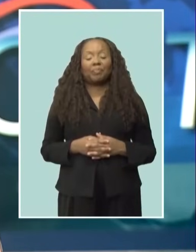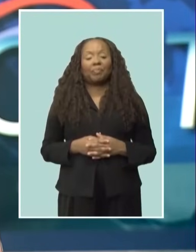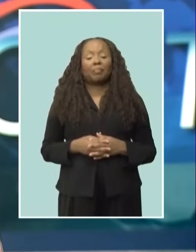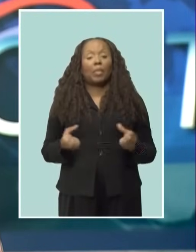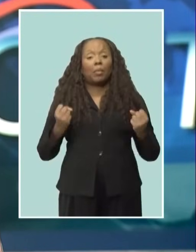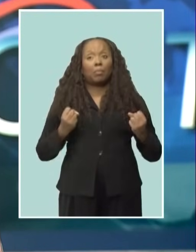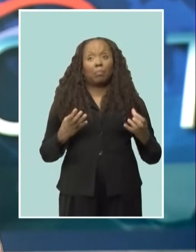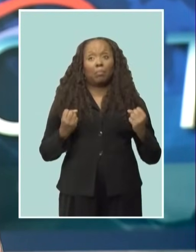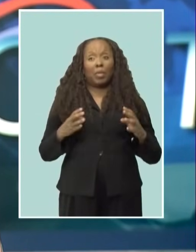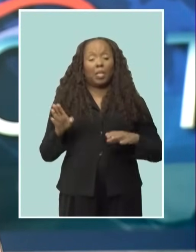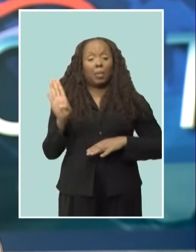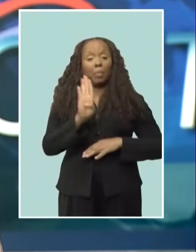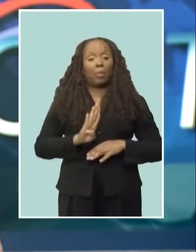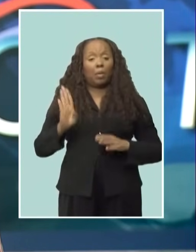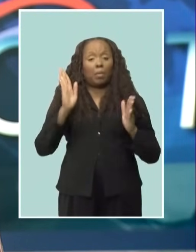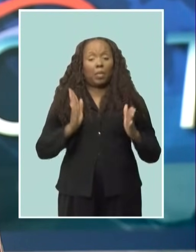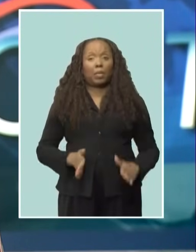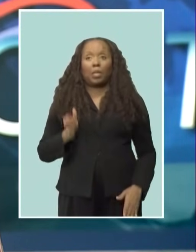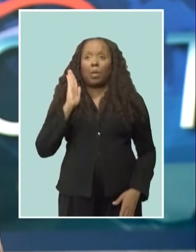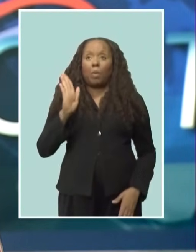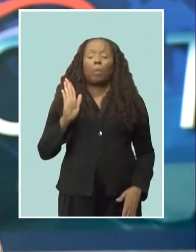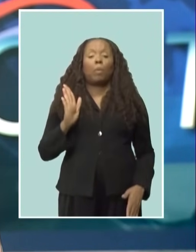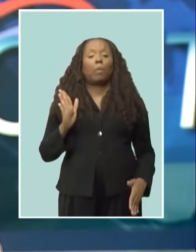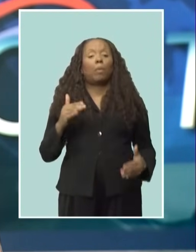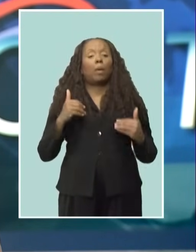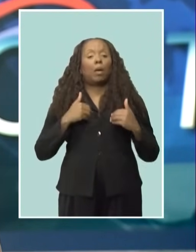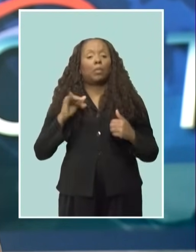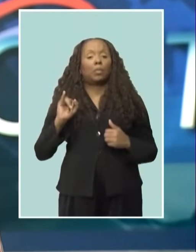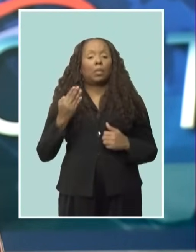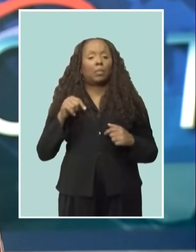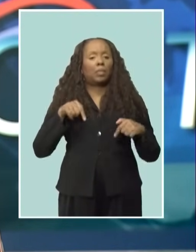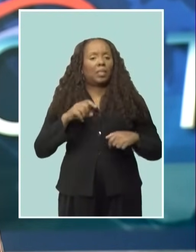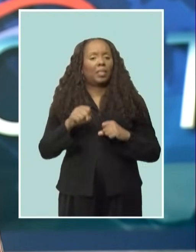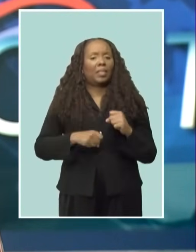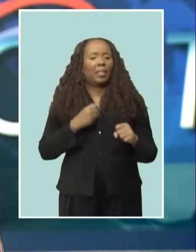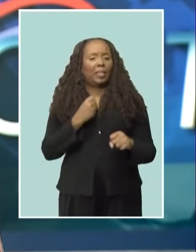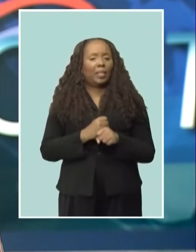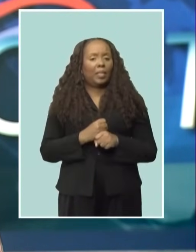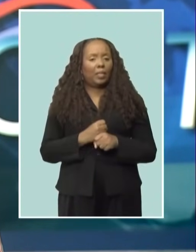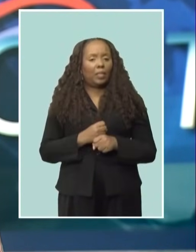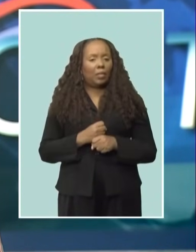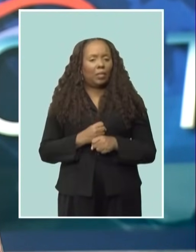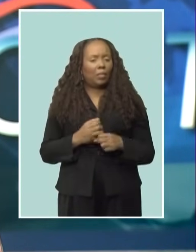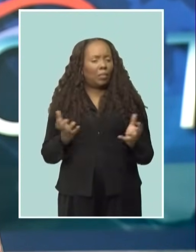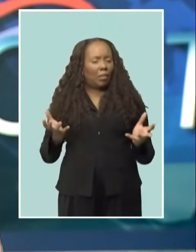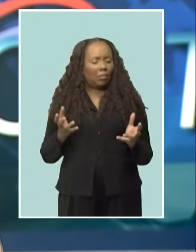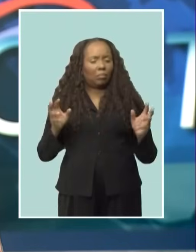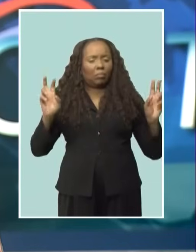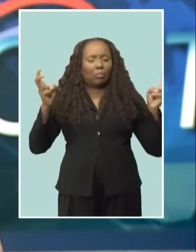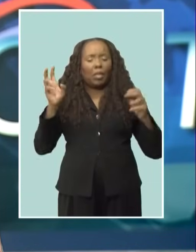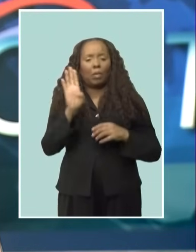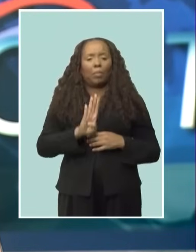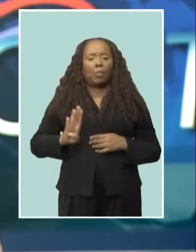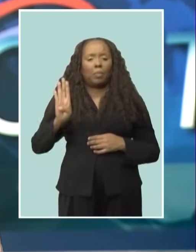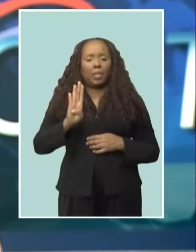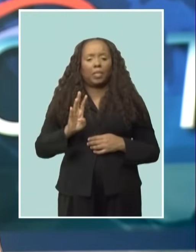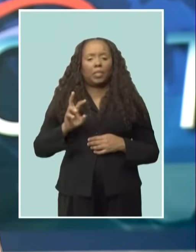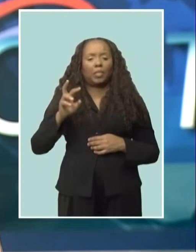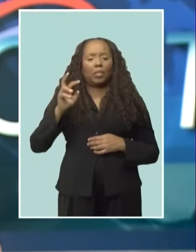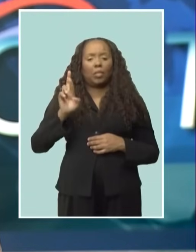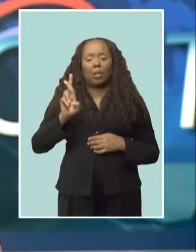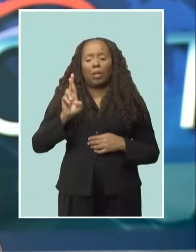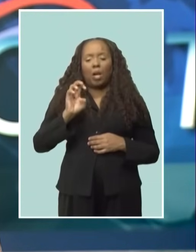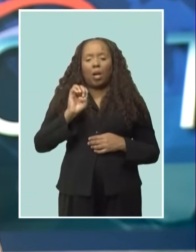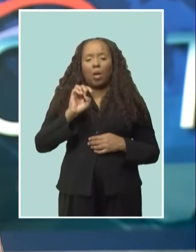Scores of Barbadians will find work at this year's Barbados Reggae Festival. Word of this from show principal Ryan Brathwaite, as he